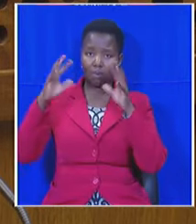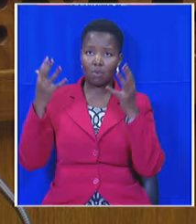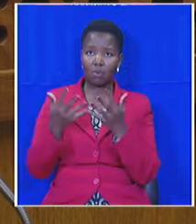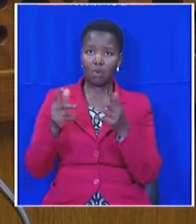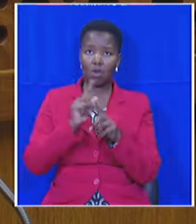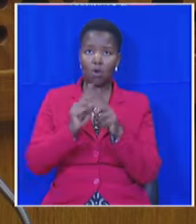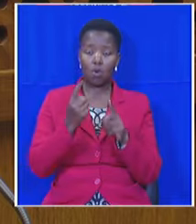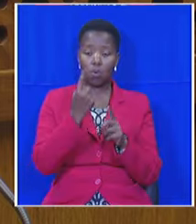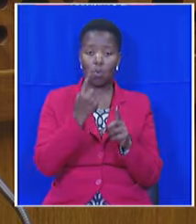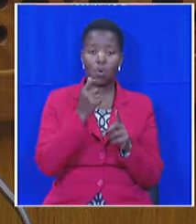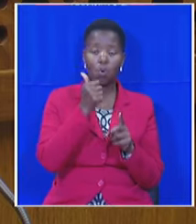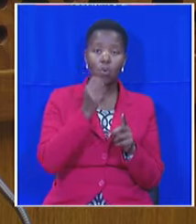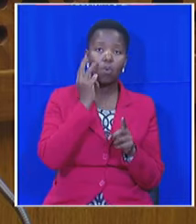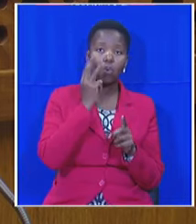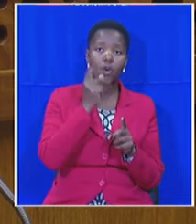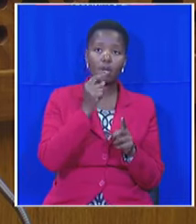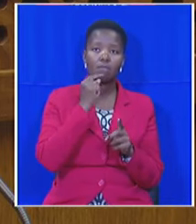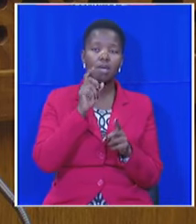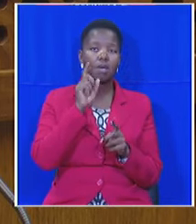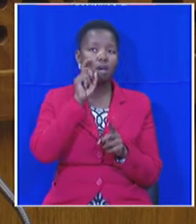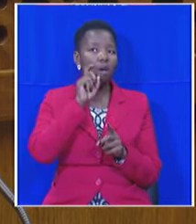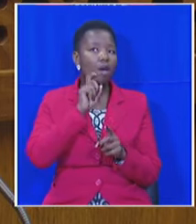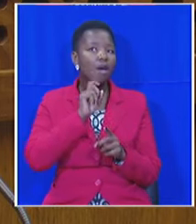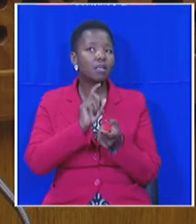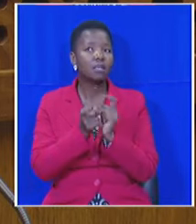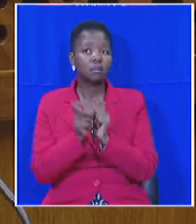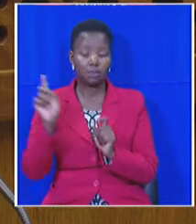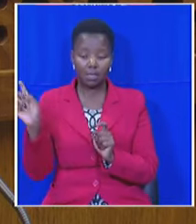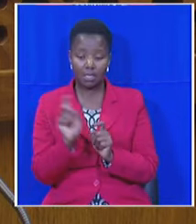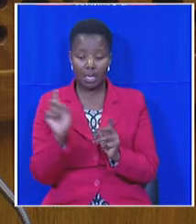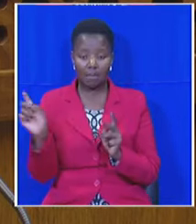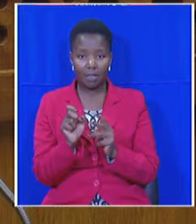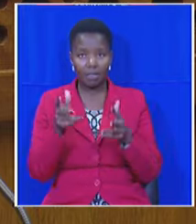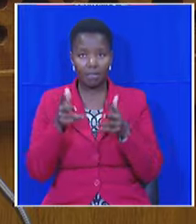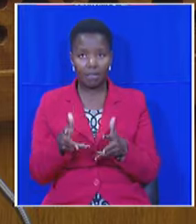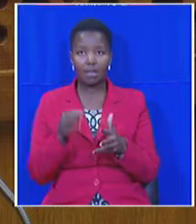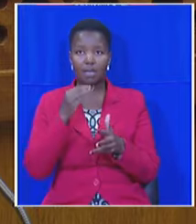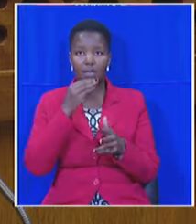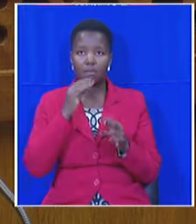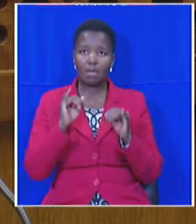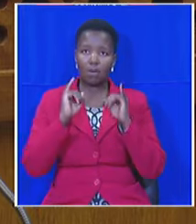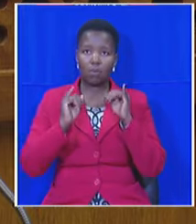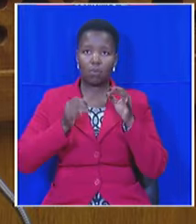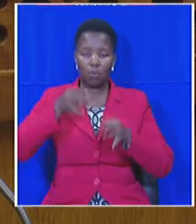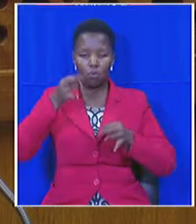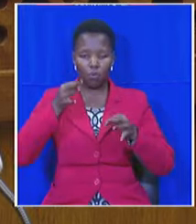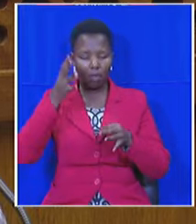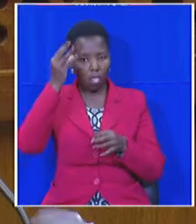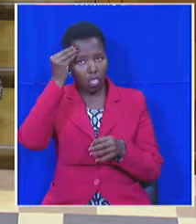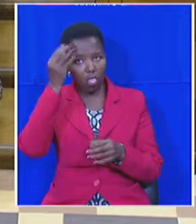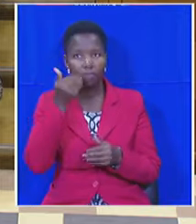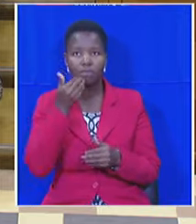good wine, immatures with age. Because every time he comes to this podium, he descends into political immaturity. Thank you.